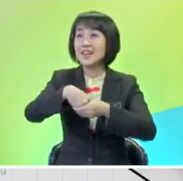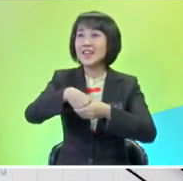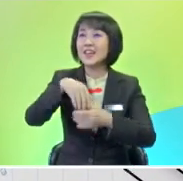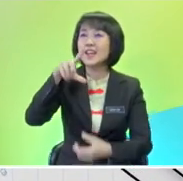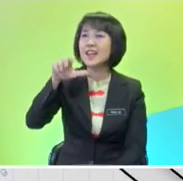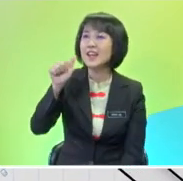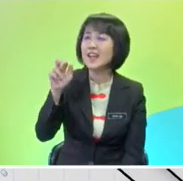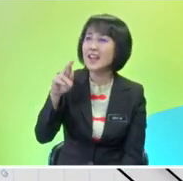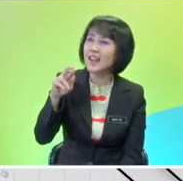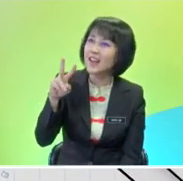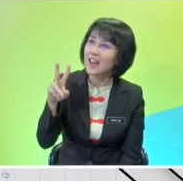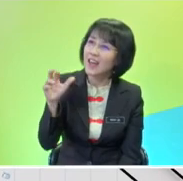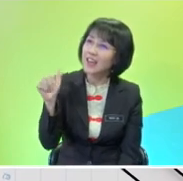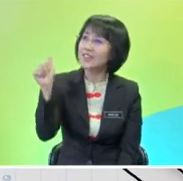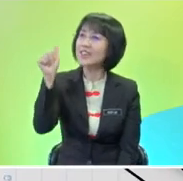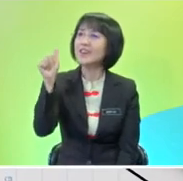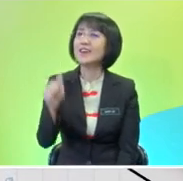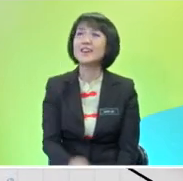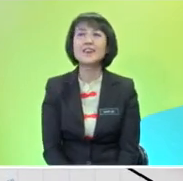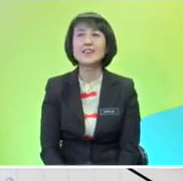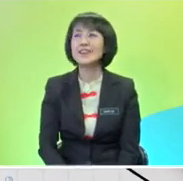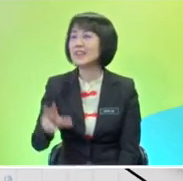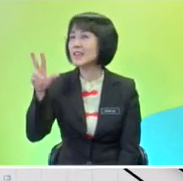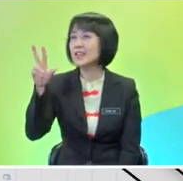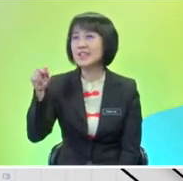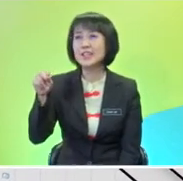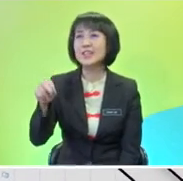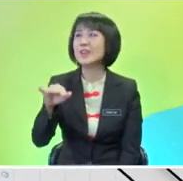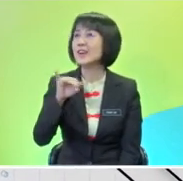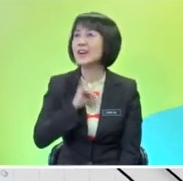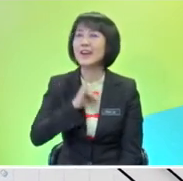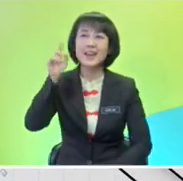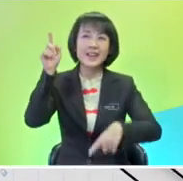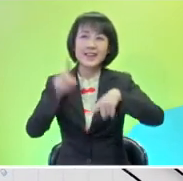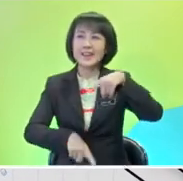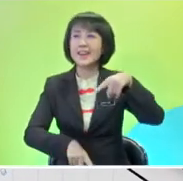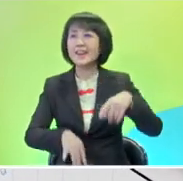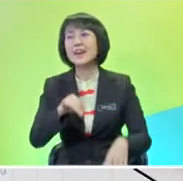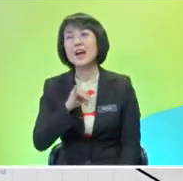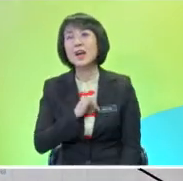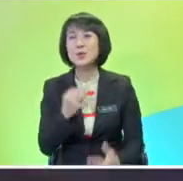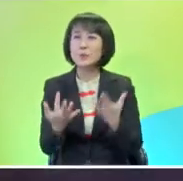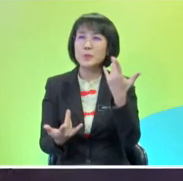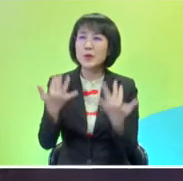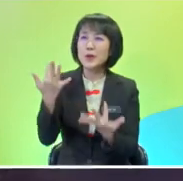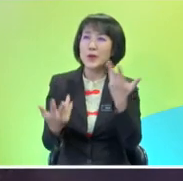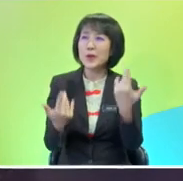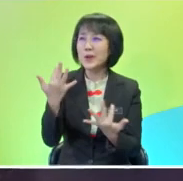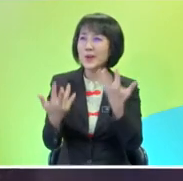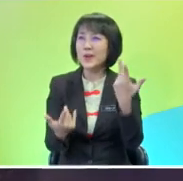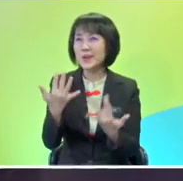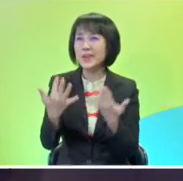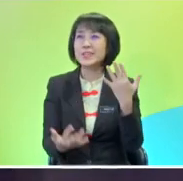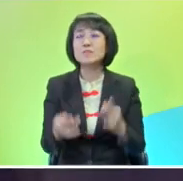a very good question. No, I can't. I will burn. Oh, so it looks like Team Robot doesn't get